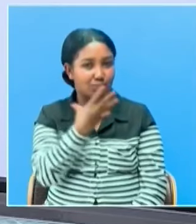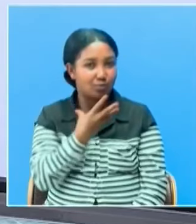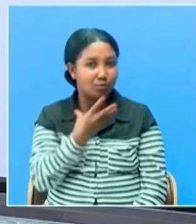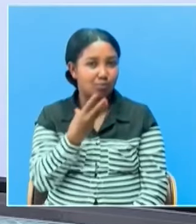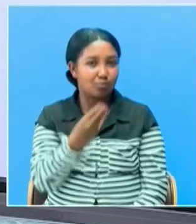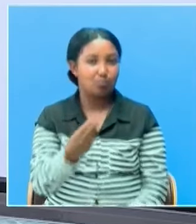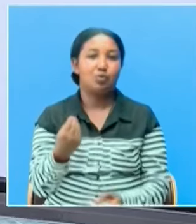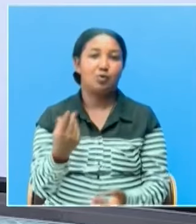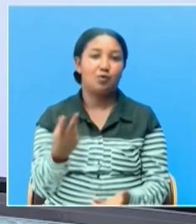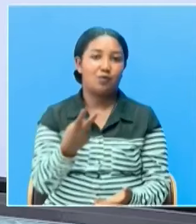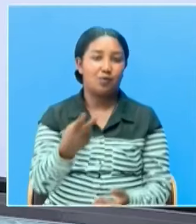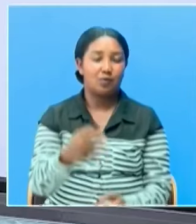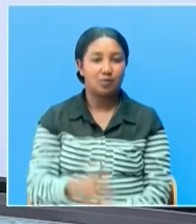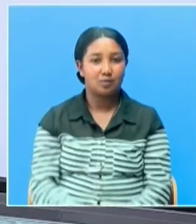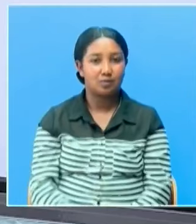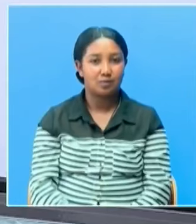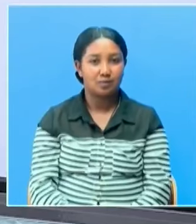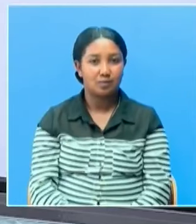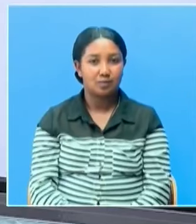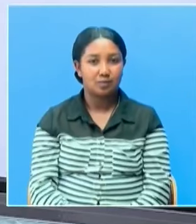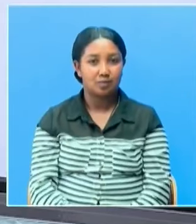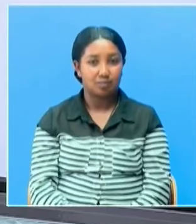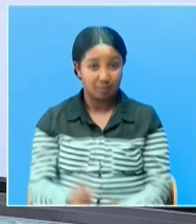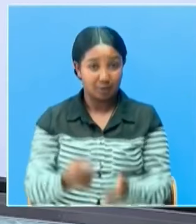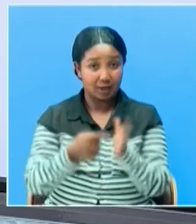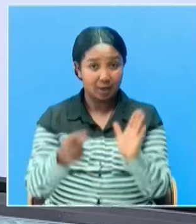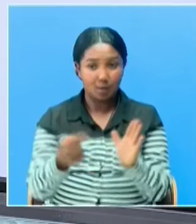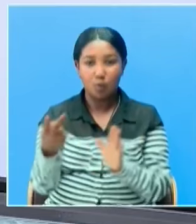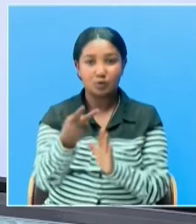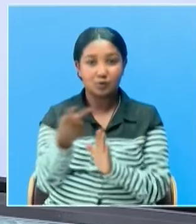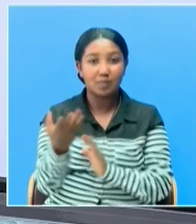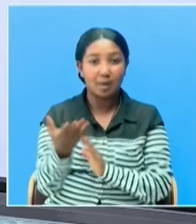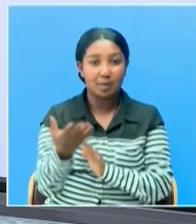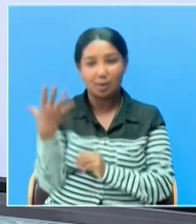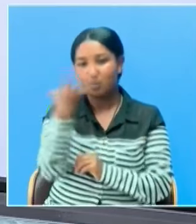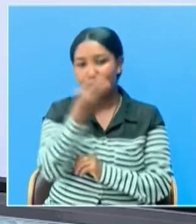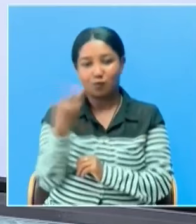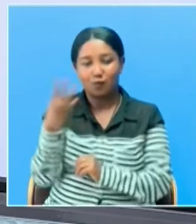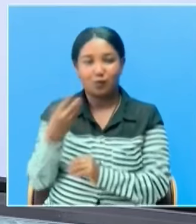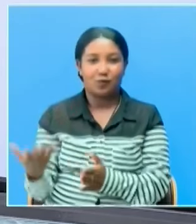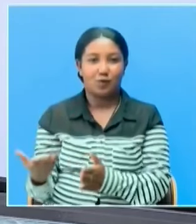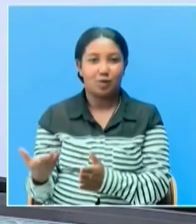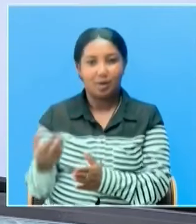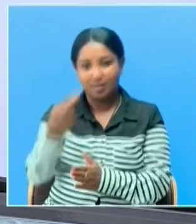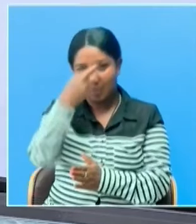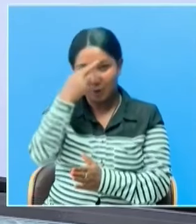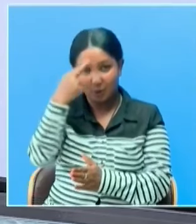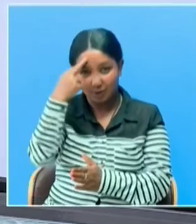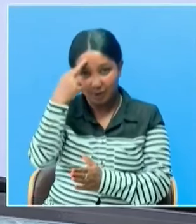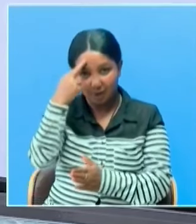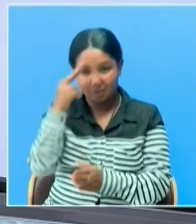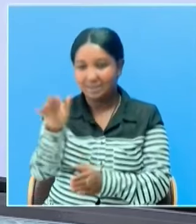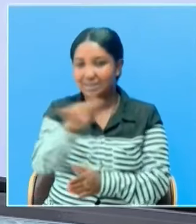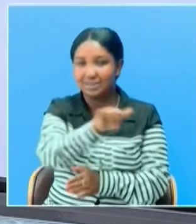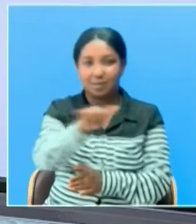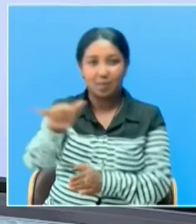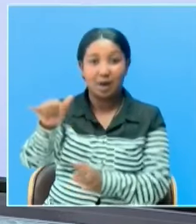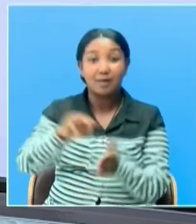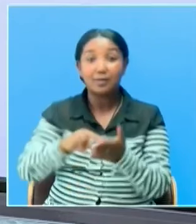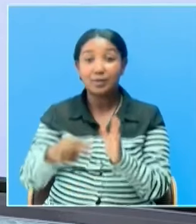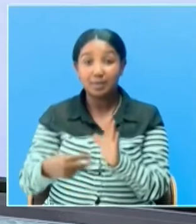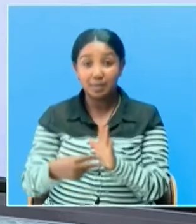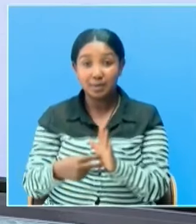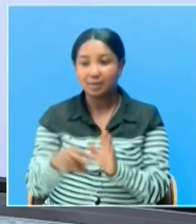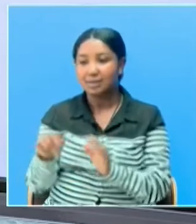Helen is also beautiful. Is it clear? Both of them are beautiful because they are similar. This means they